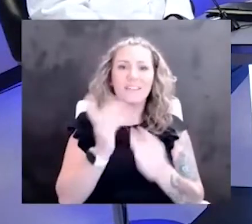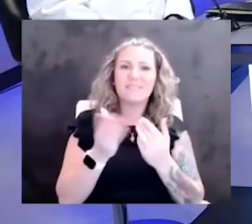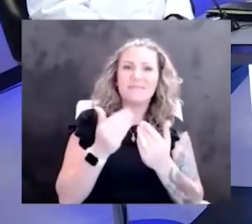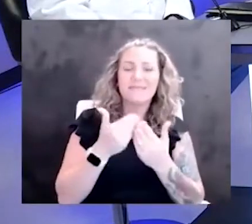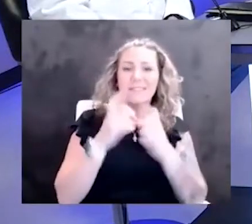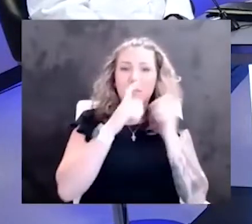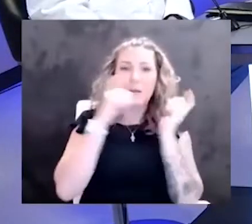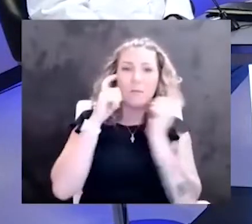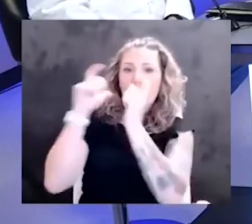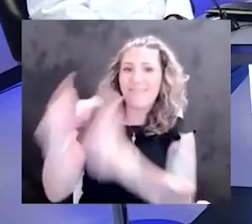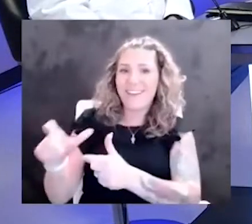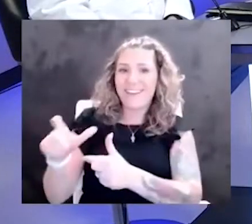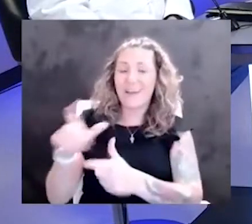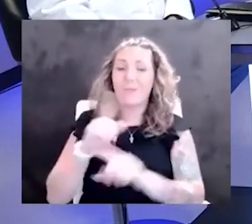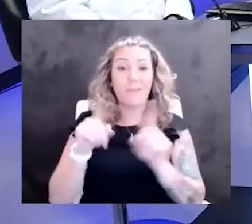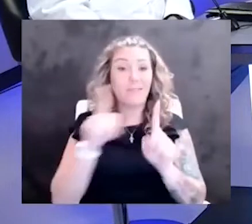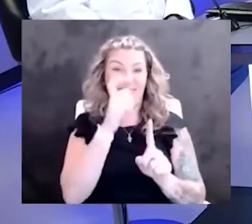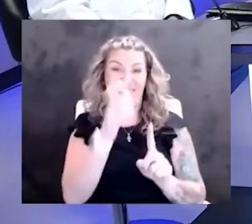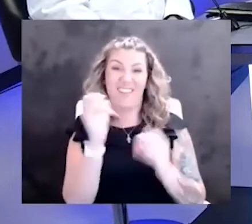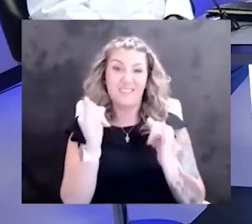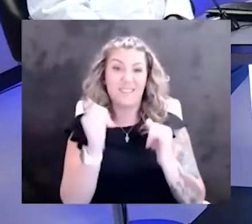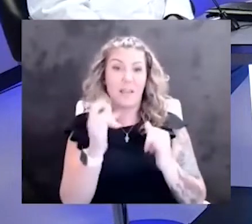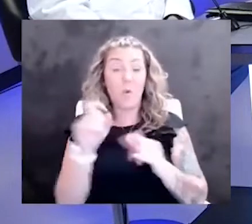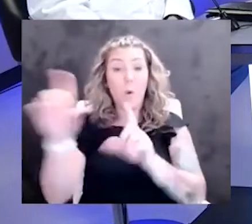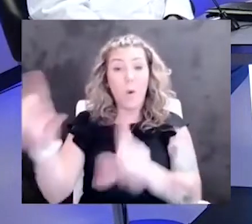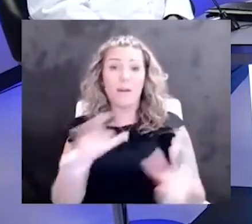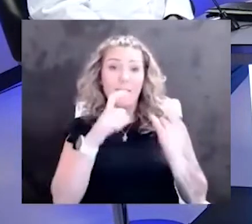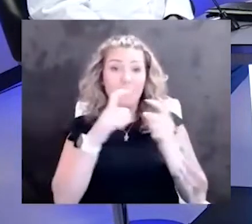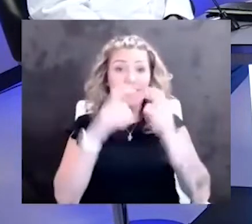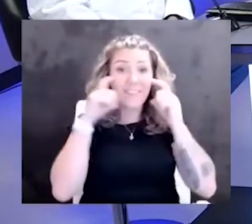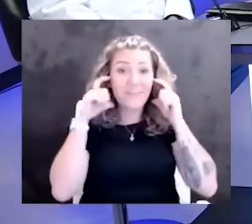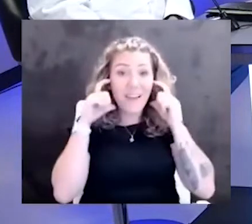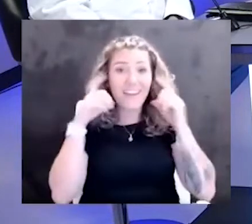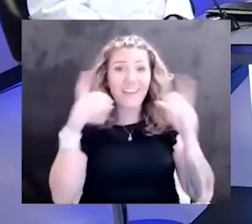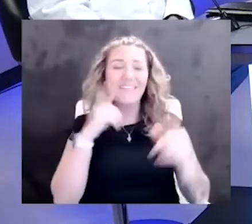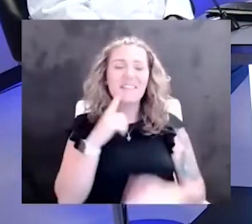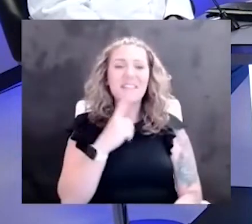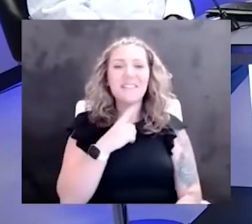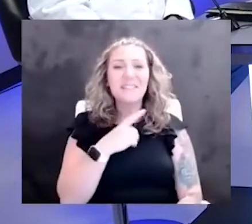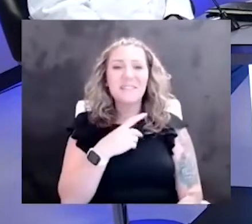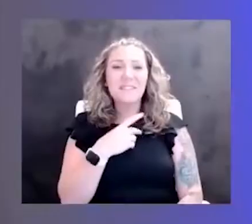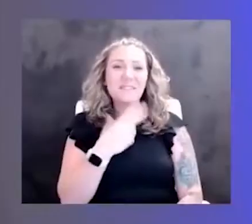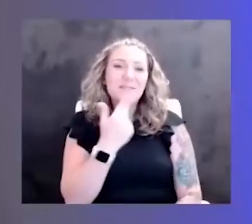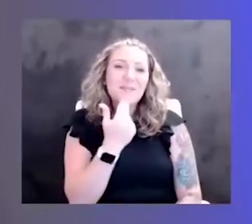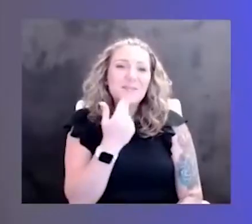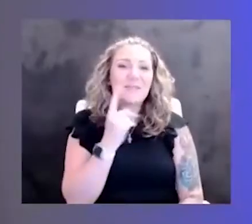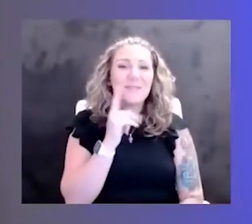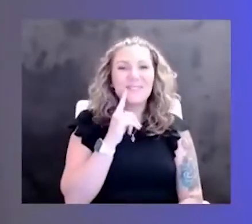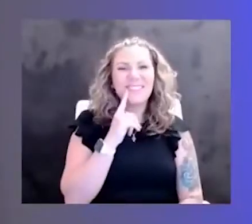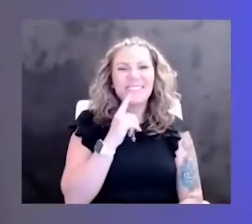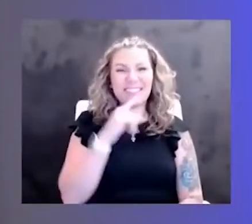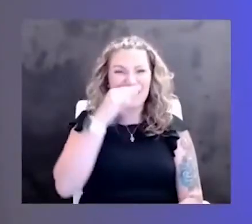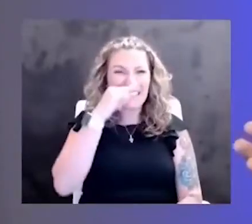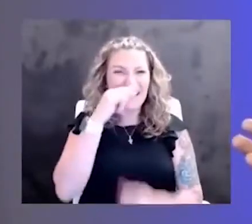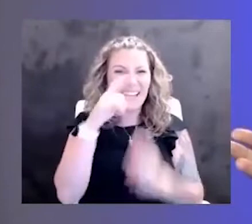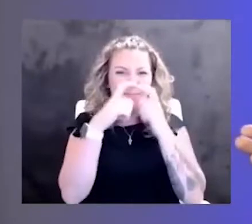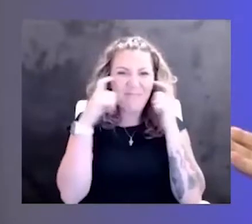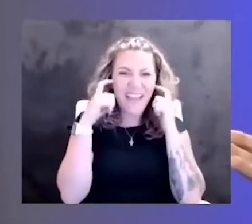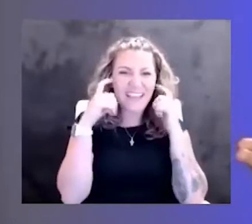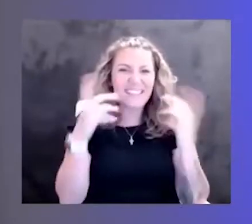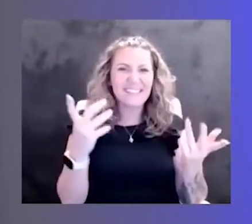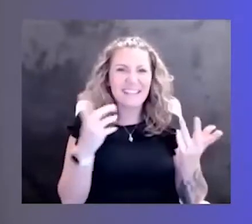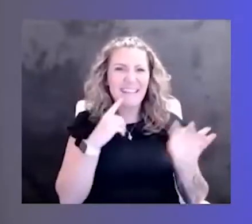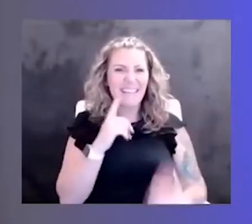quite that easy. I know. Or putting them on. Or I putting actually them think on. it's super cute. The little kid masks are really, they get the